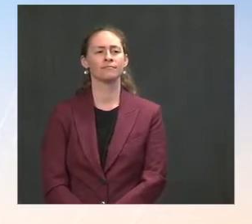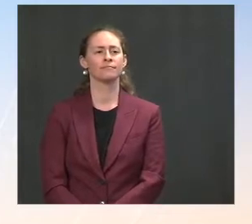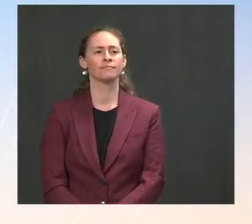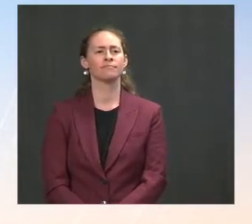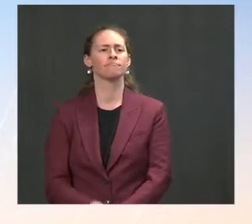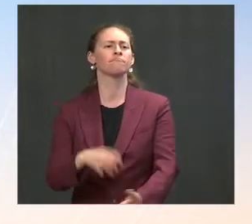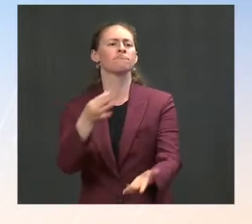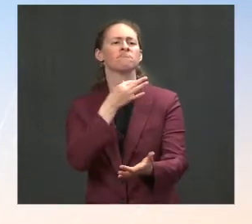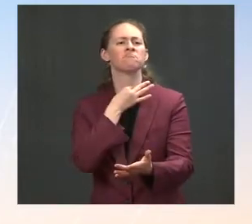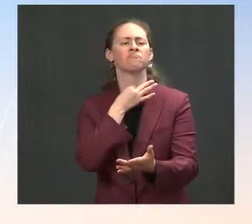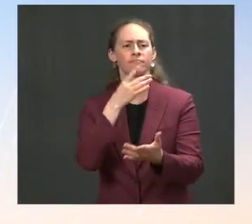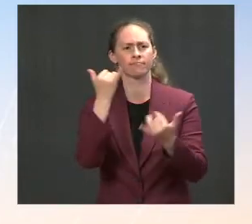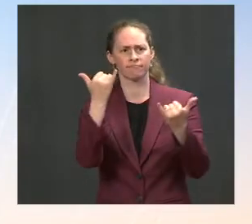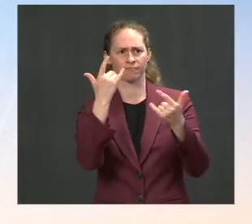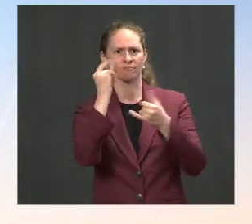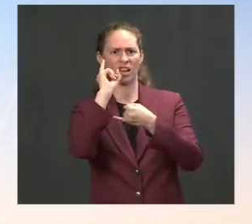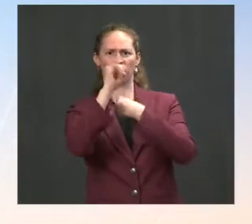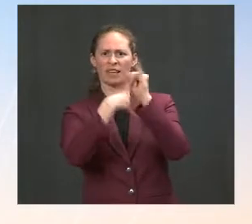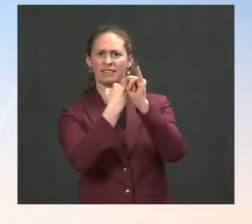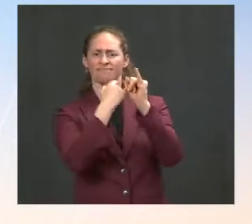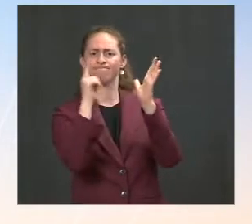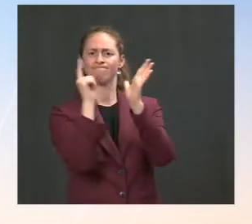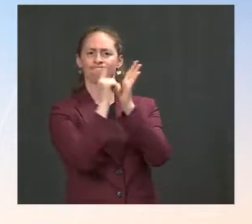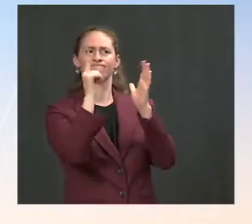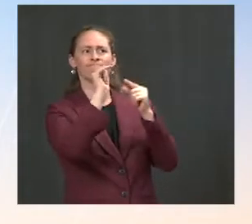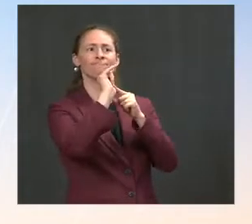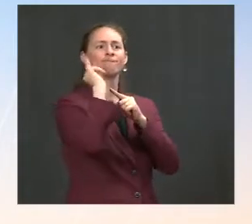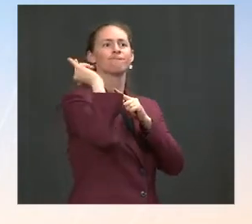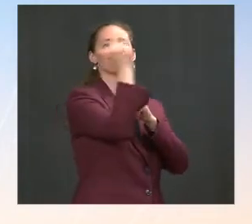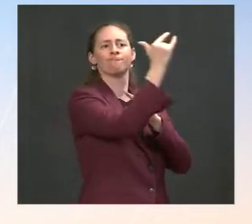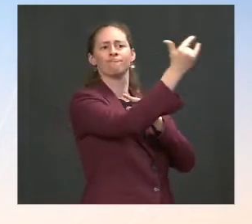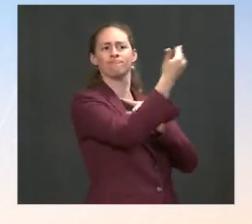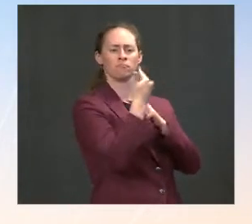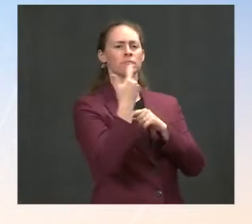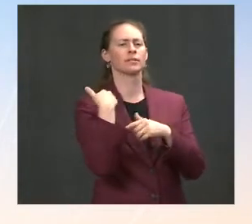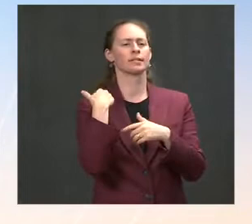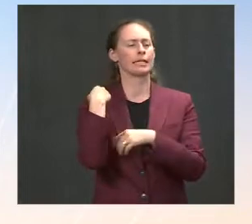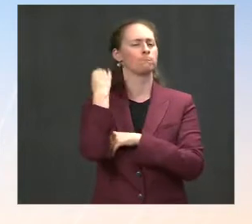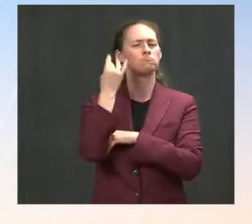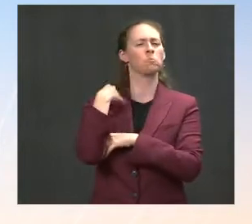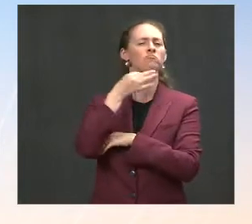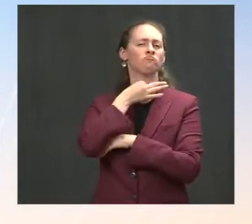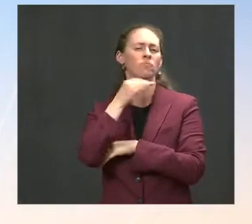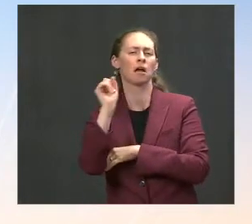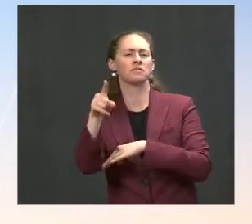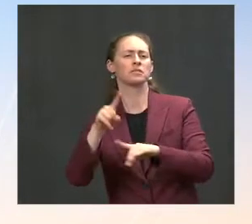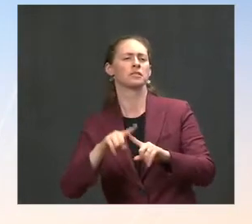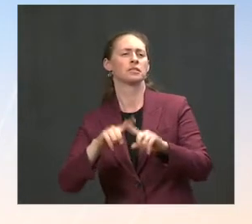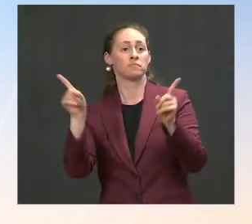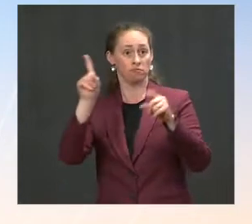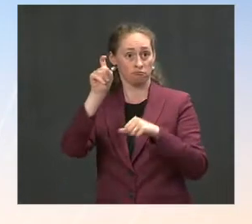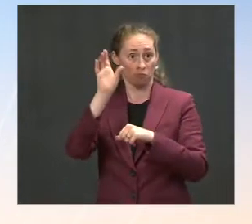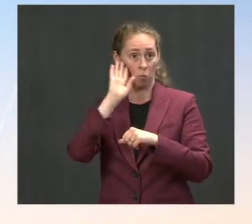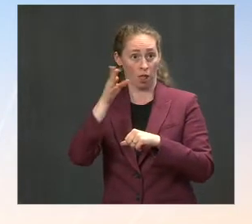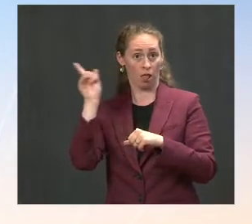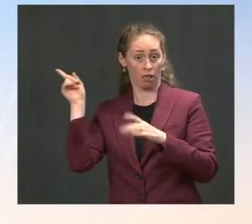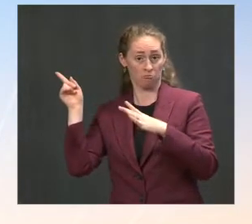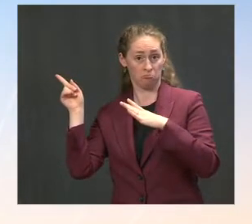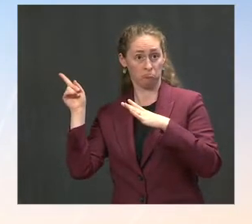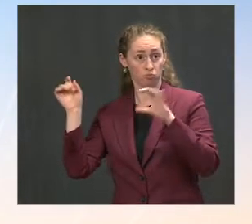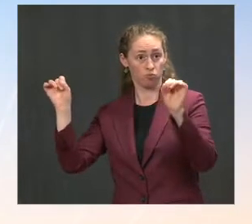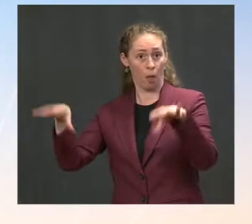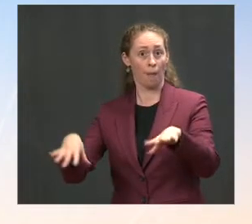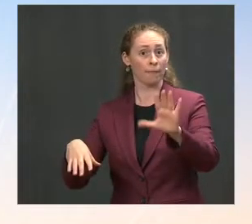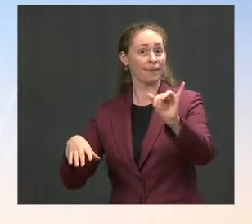for international travelers before, but I'm going to try something different. Would the president drop those restrictions if airlines adopted vaccine